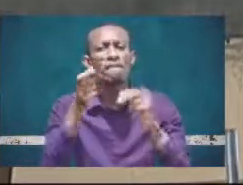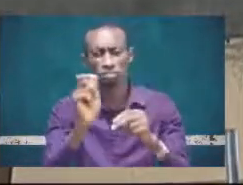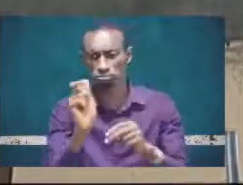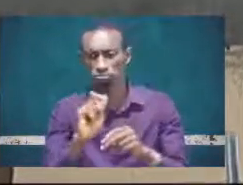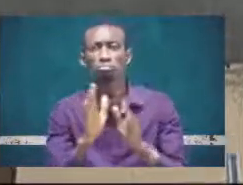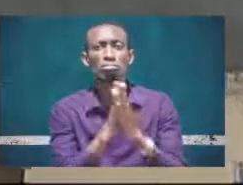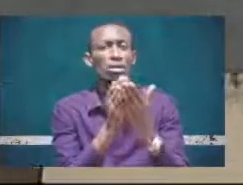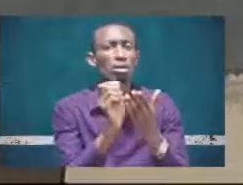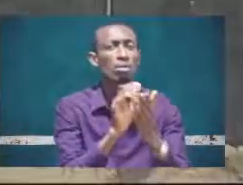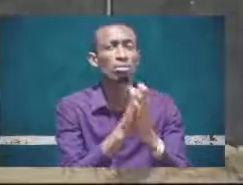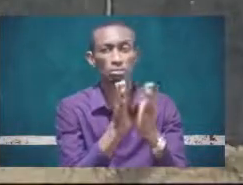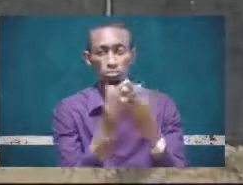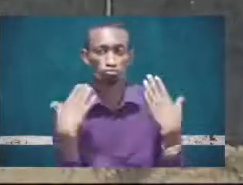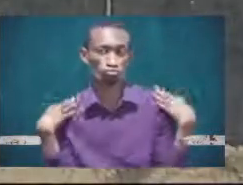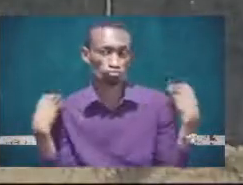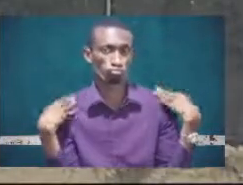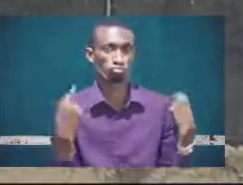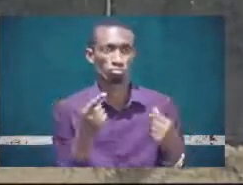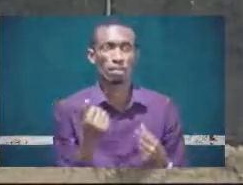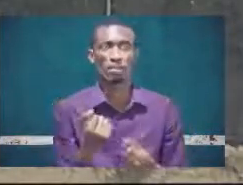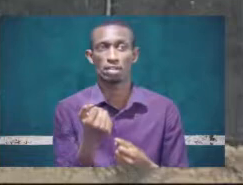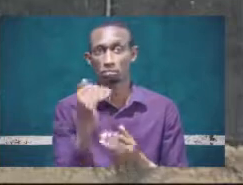have inequality here.